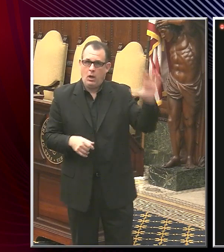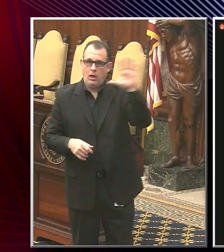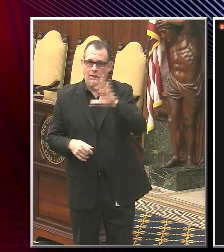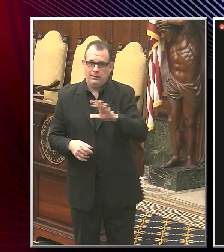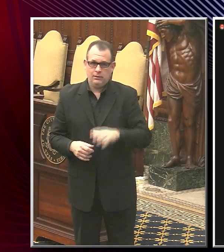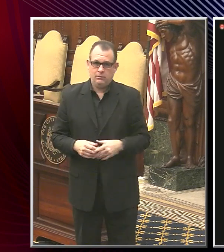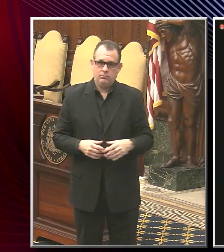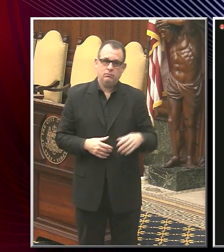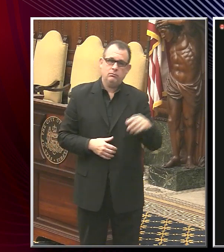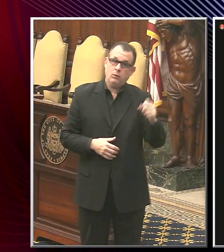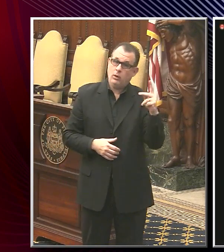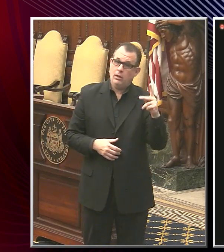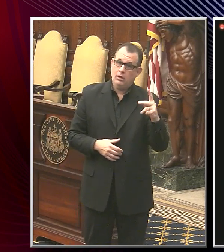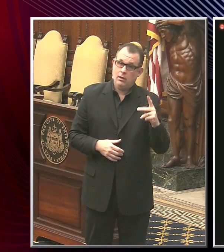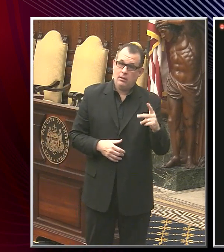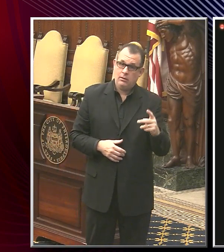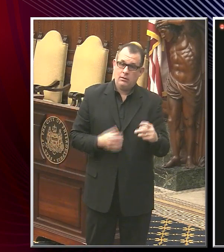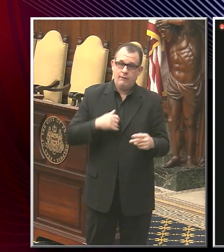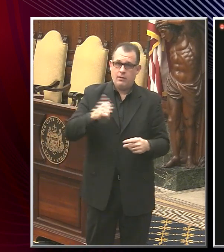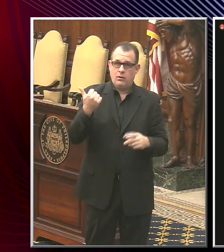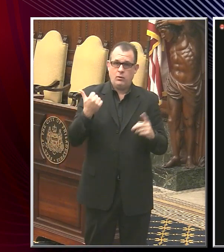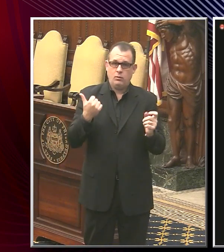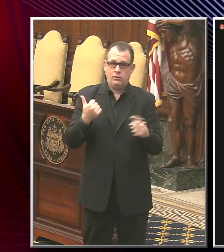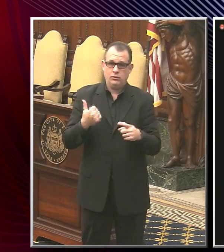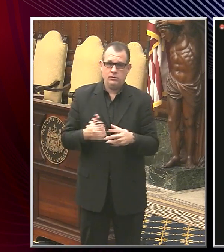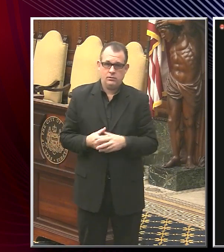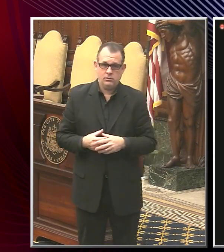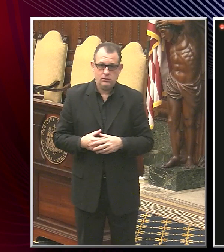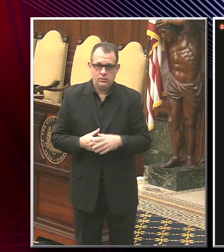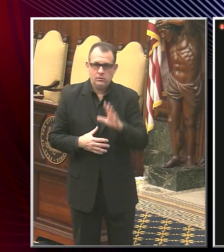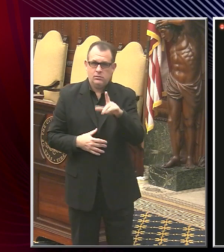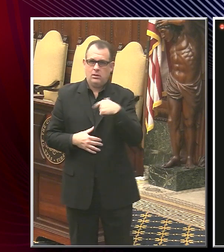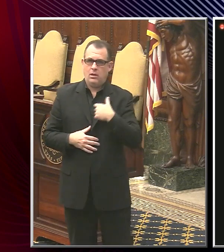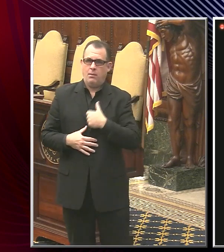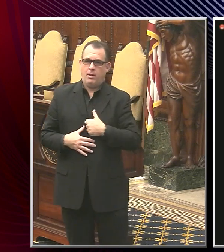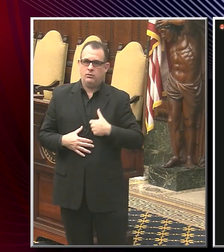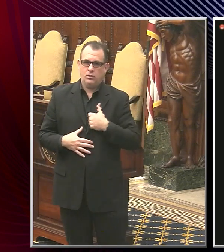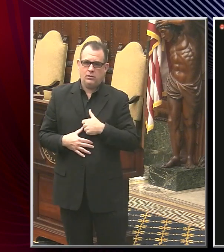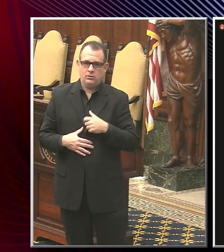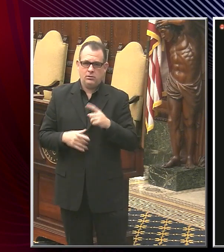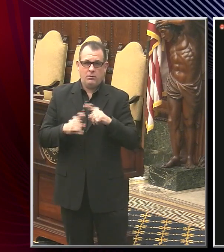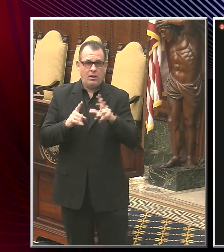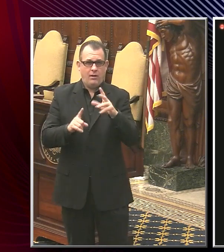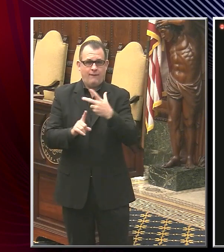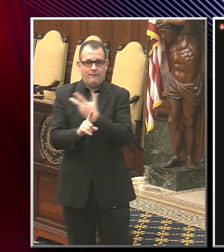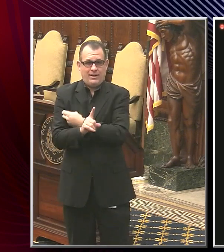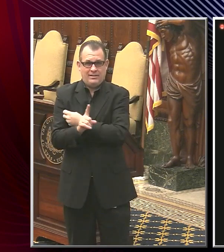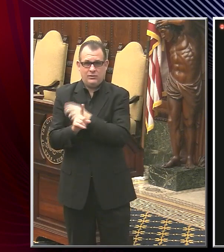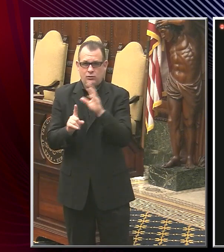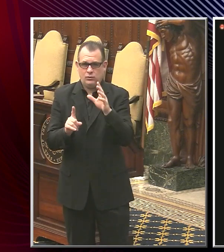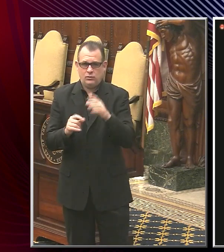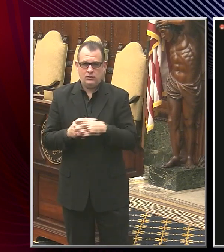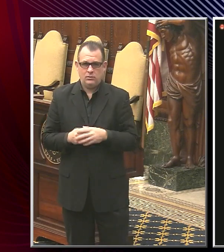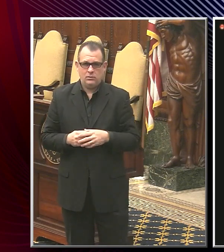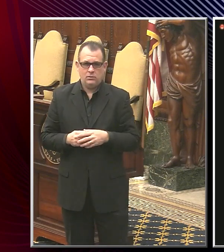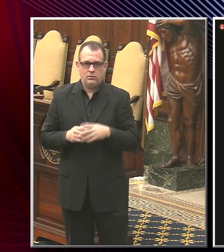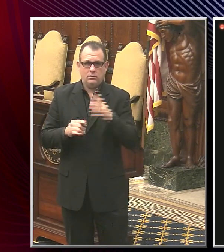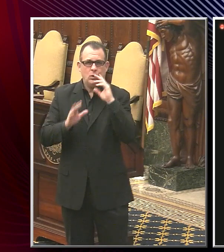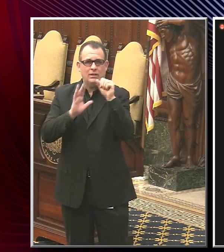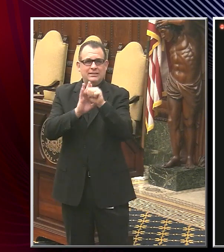Okay. The other question is, I apologize, also about vaccines. So the state of New Jersey rolled out